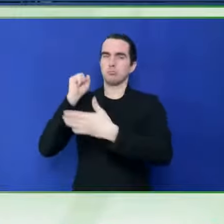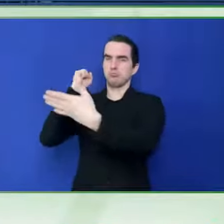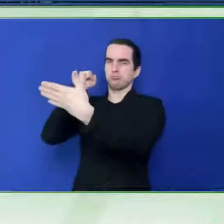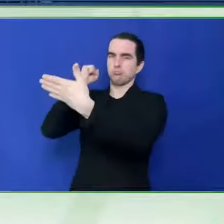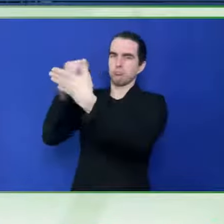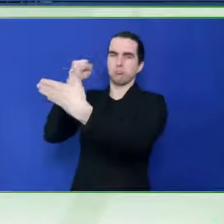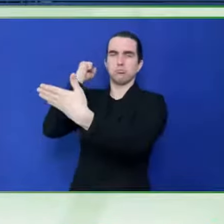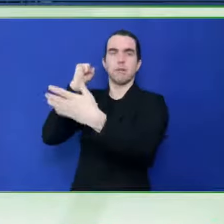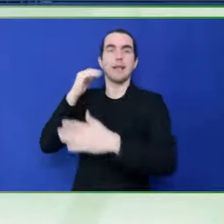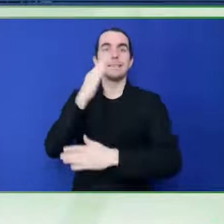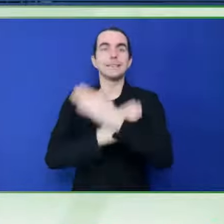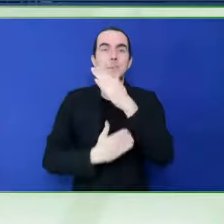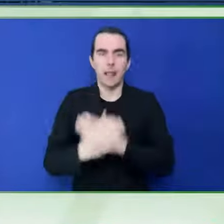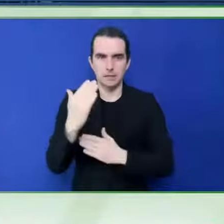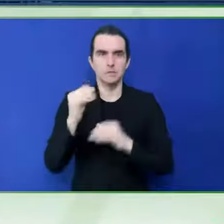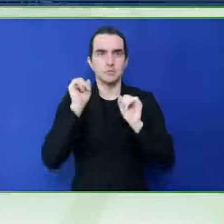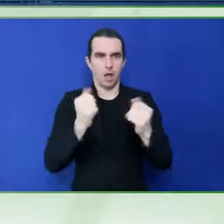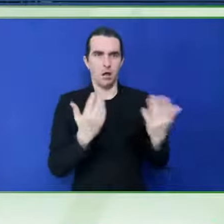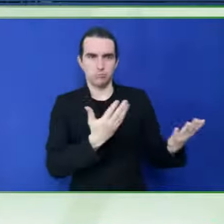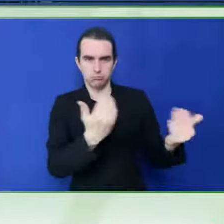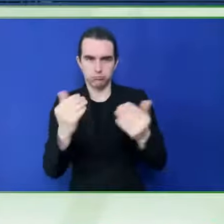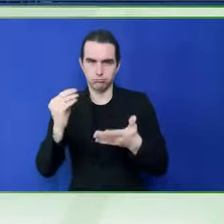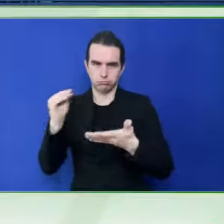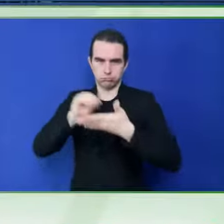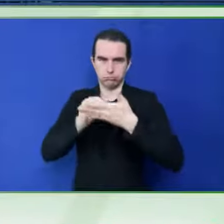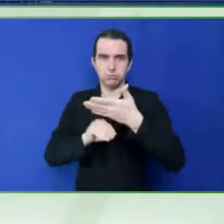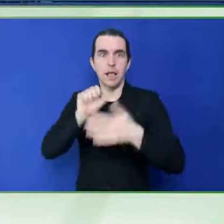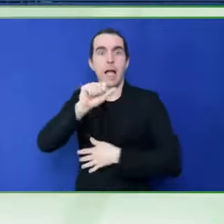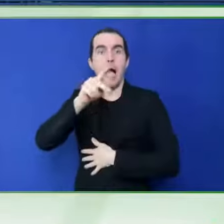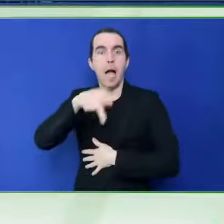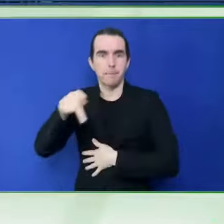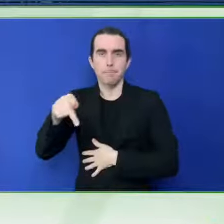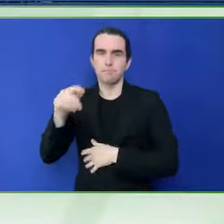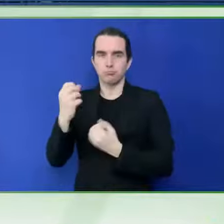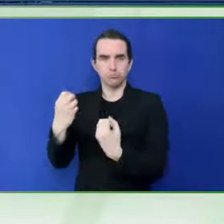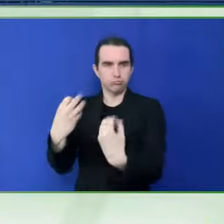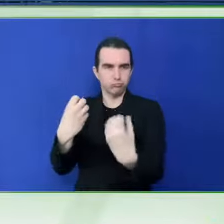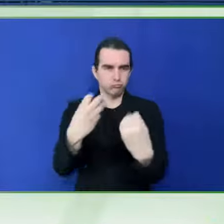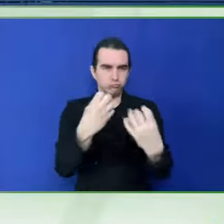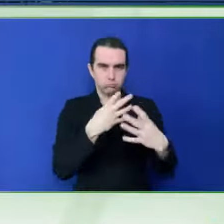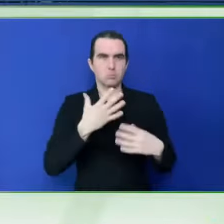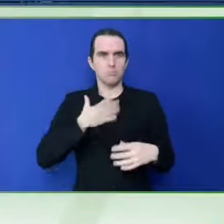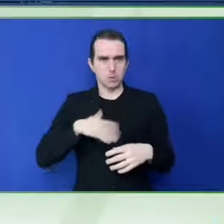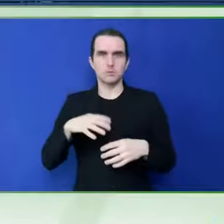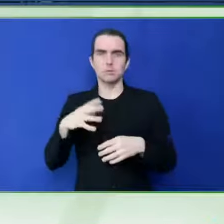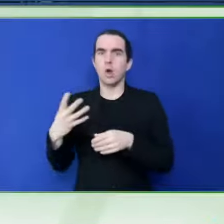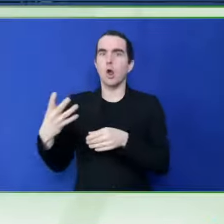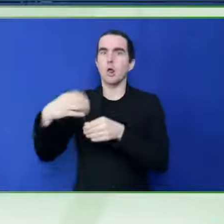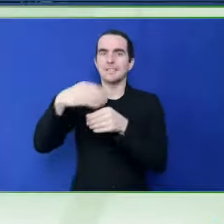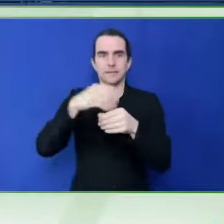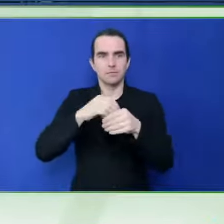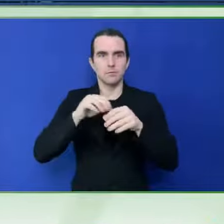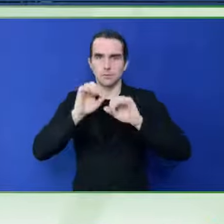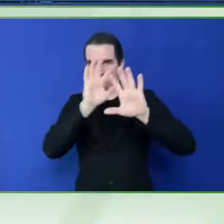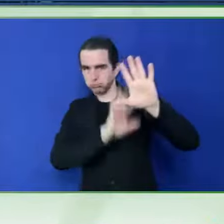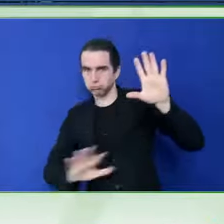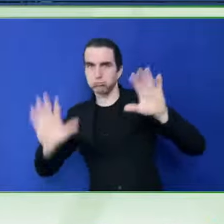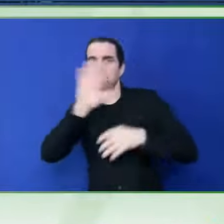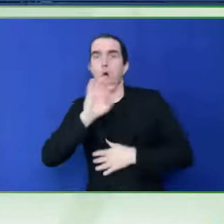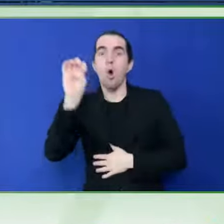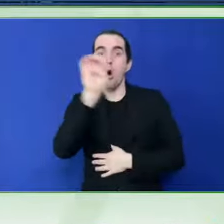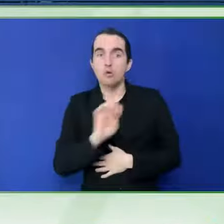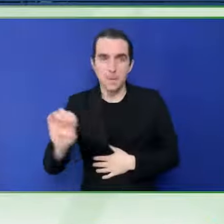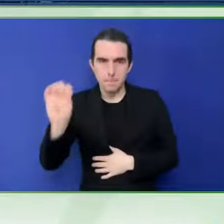see more people out there enjoying themselves. We want to employ disabled people in